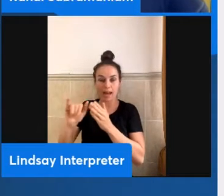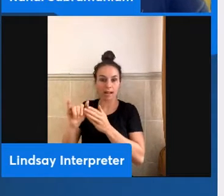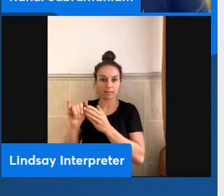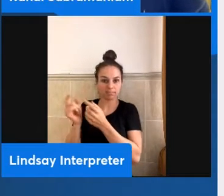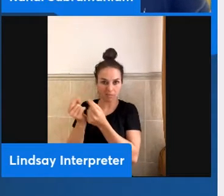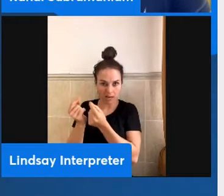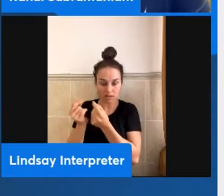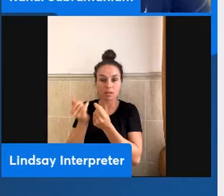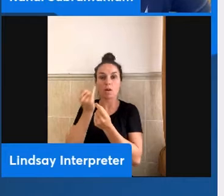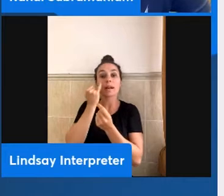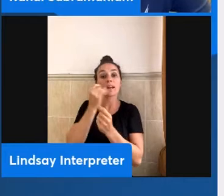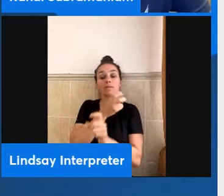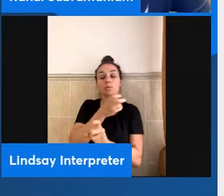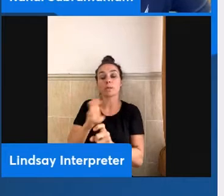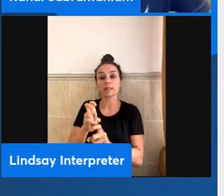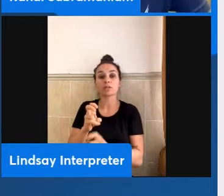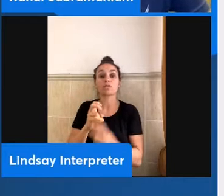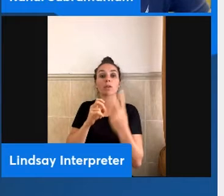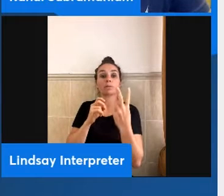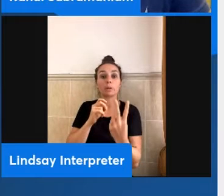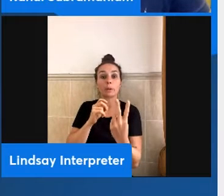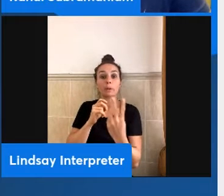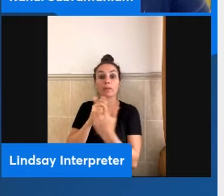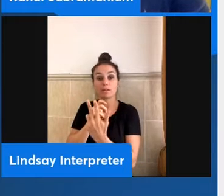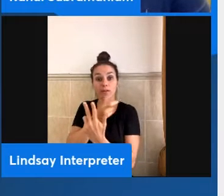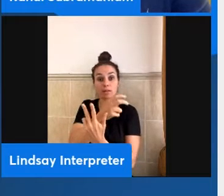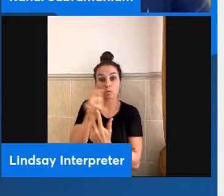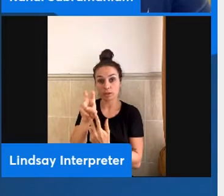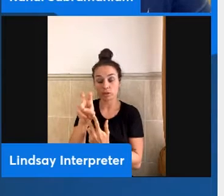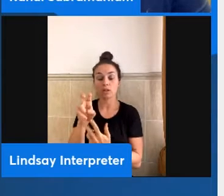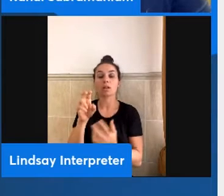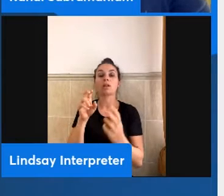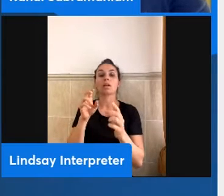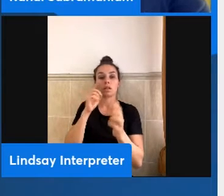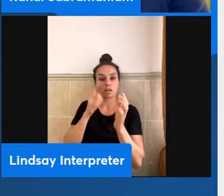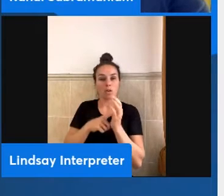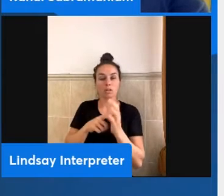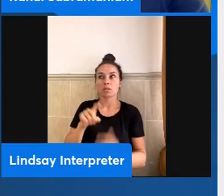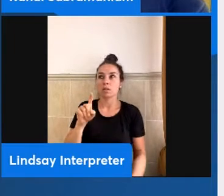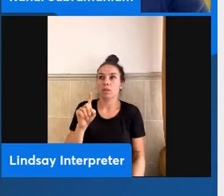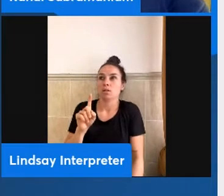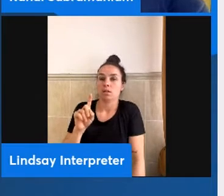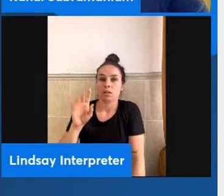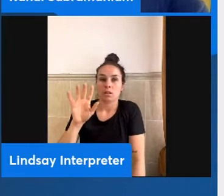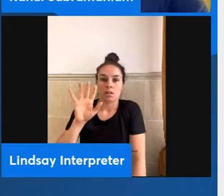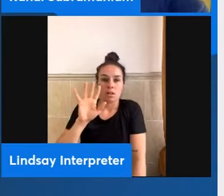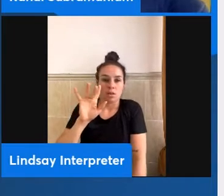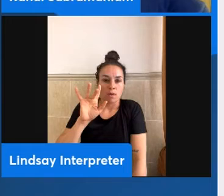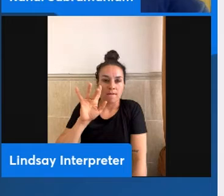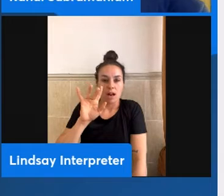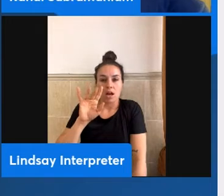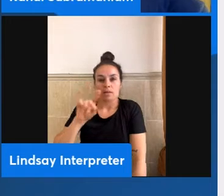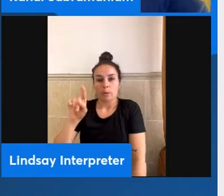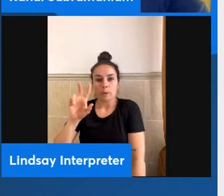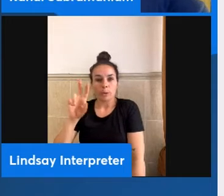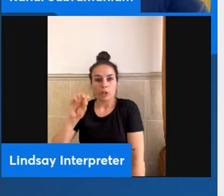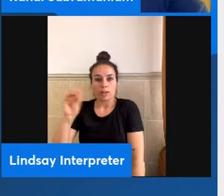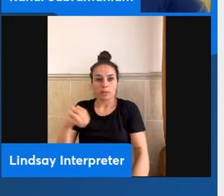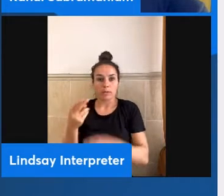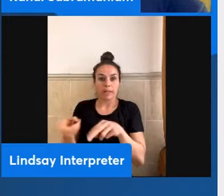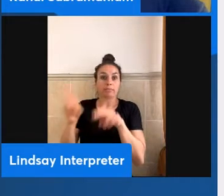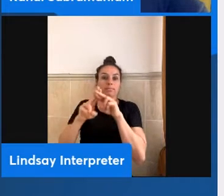Graviton 2 to Graviton 3, with the finding here, 25 to 30% better, with